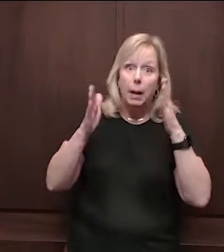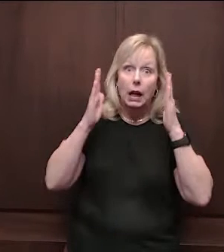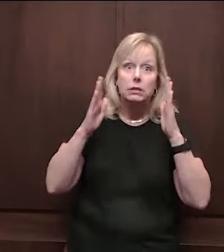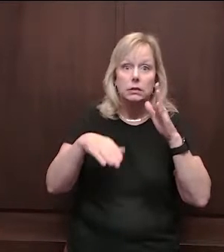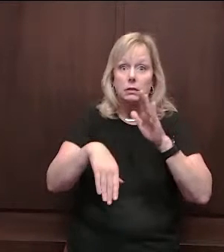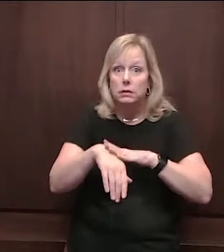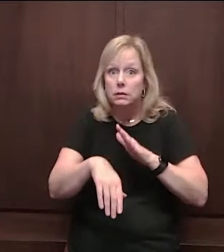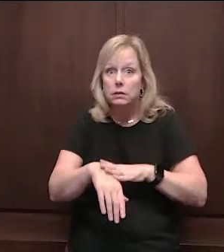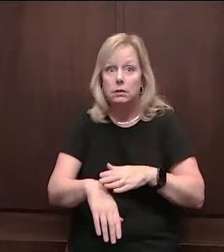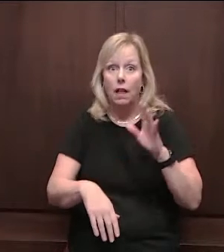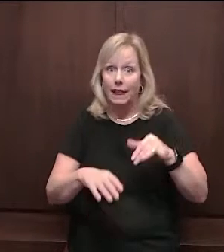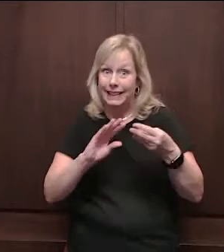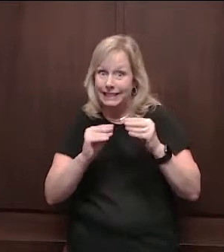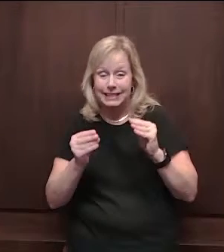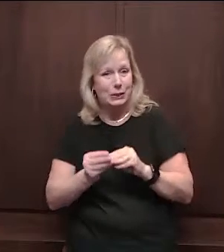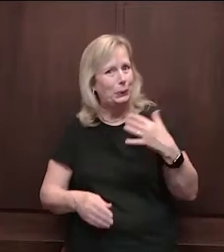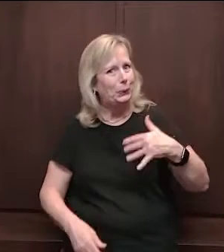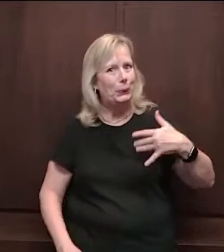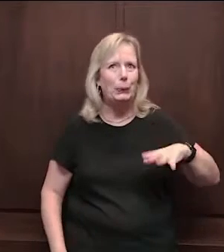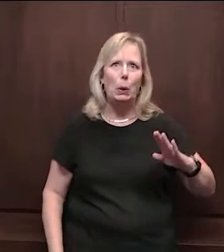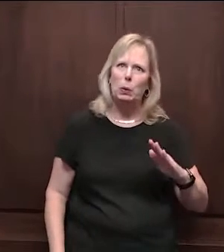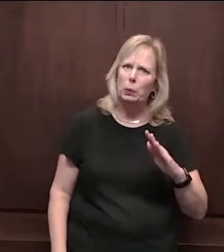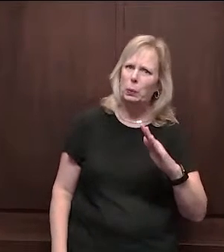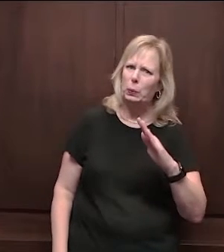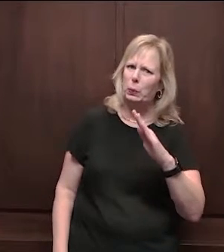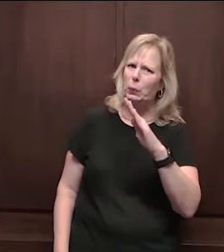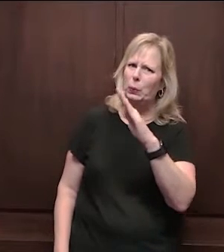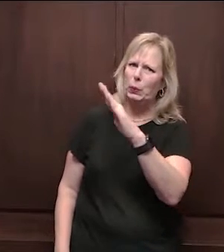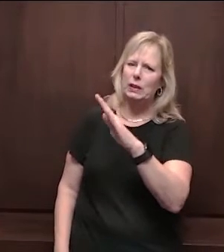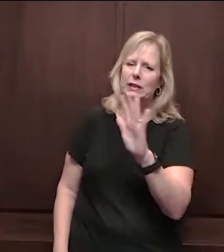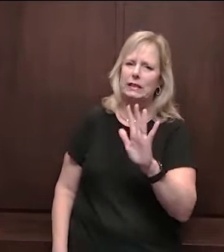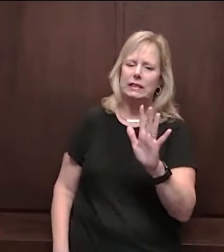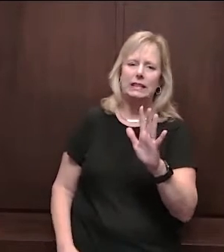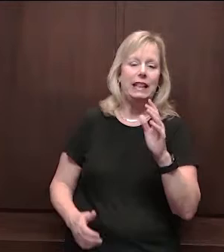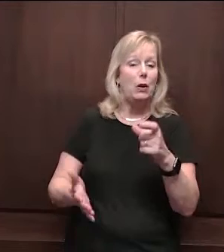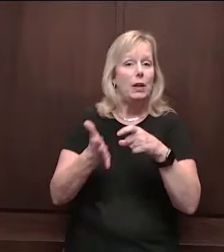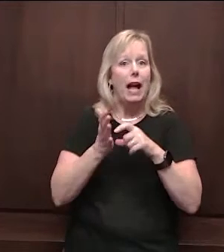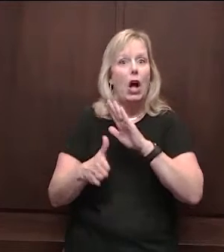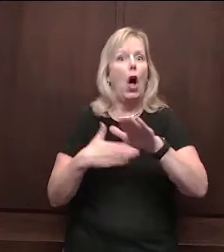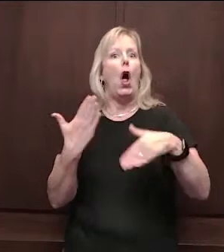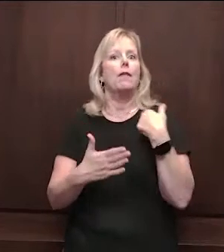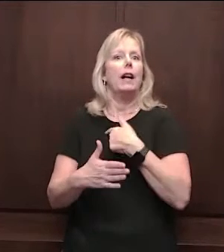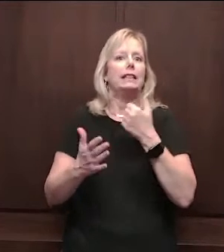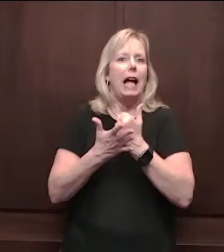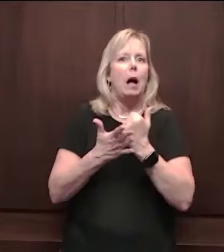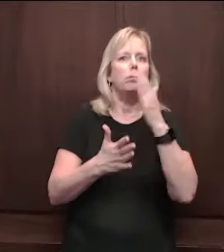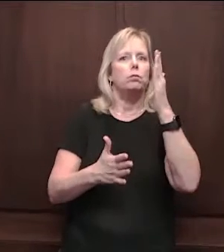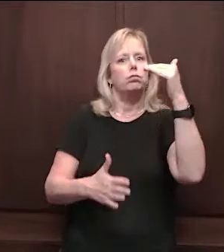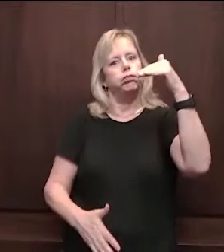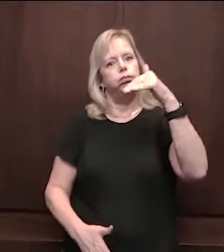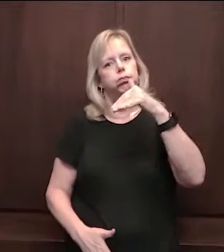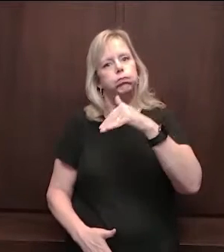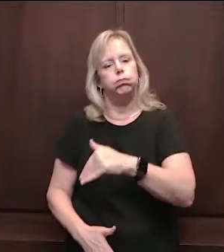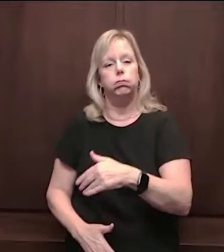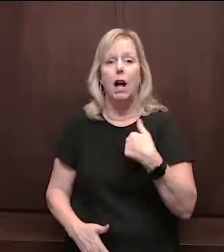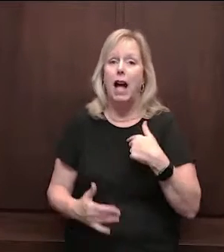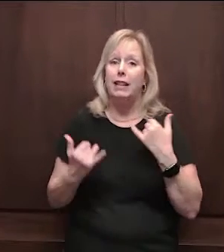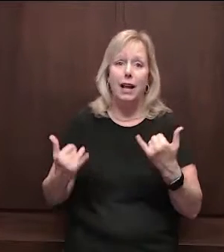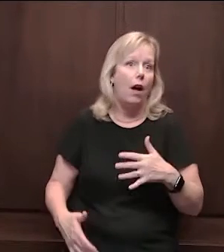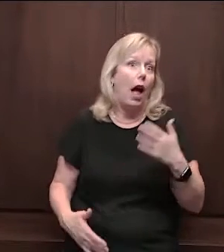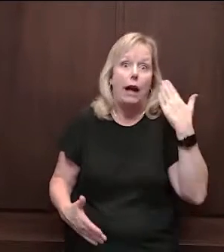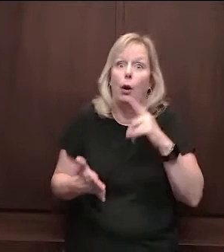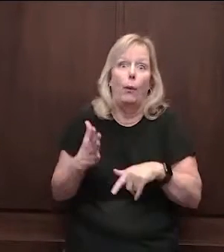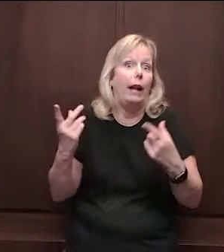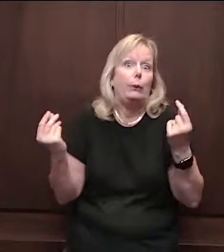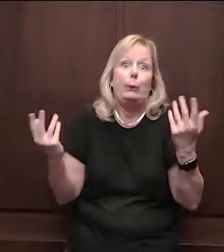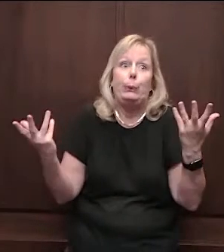because these numbers are continuing to rise. It takes all of us to get it down. And I'm to the point where I just don't know what